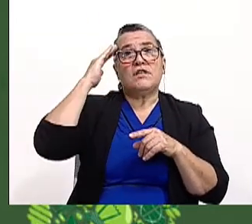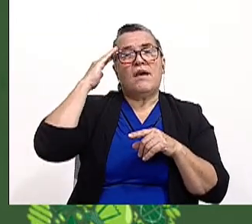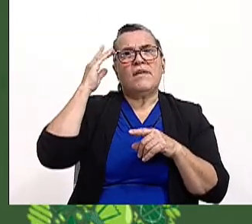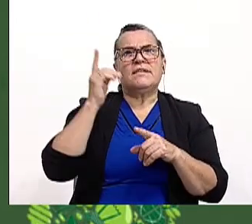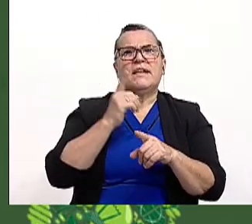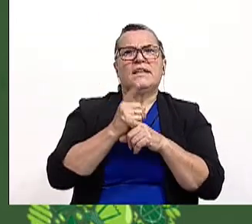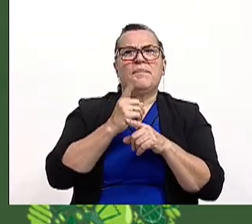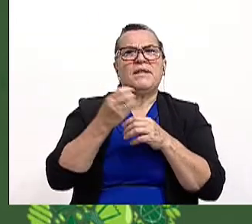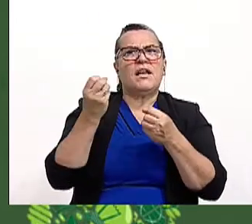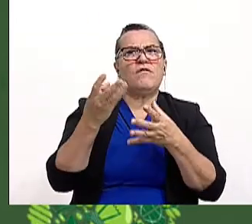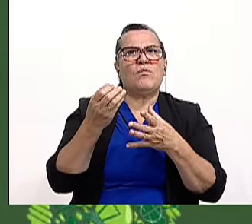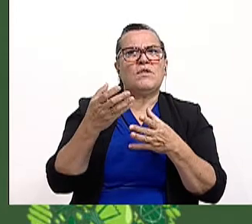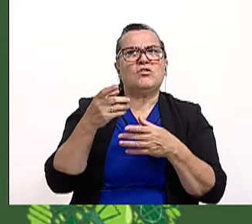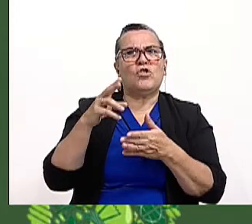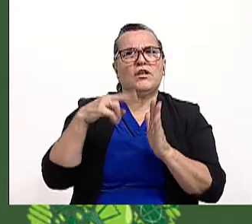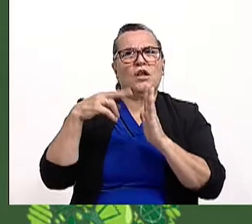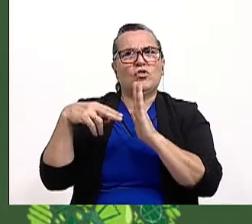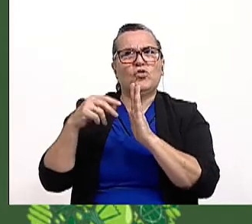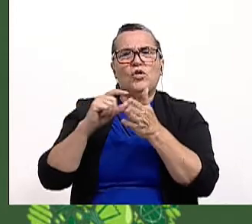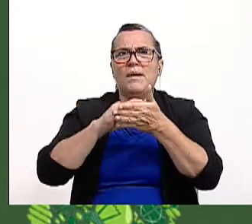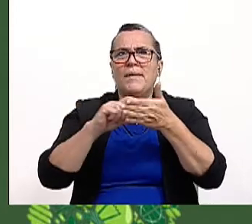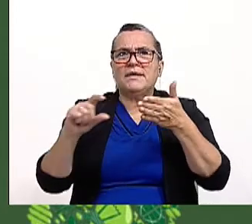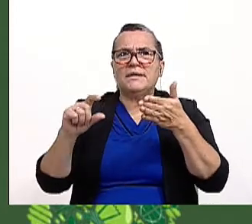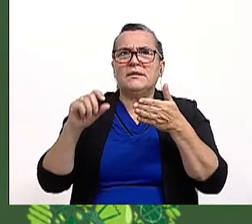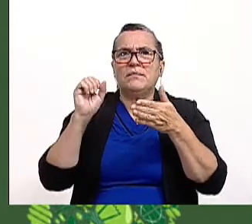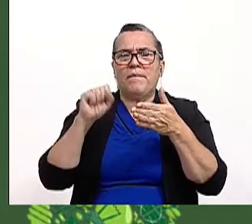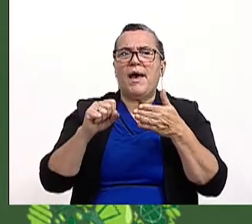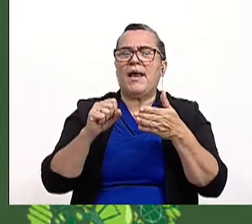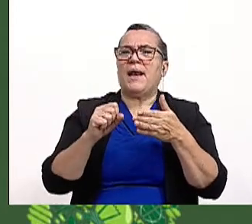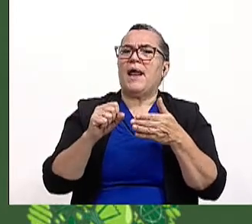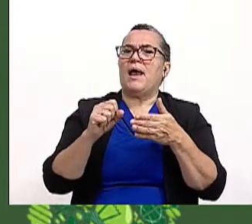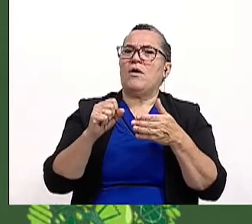passage will be necessary to complete the task.